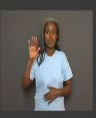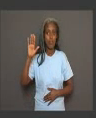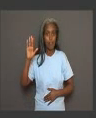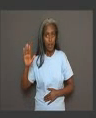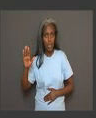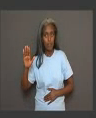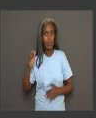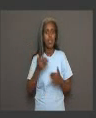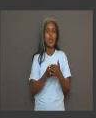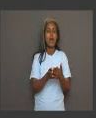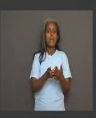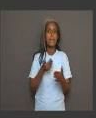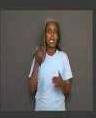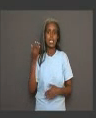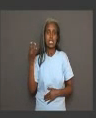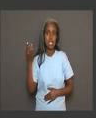21.5 minus